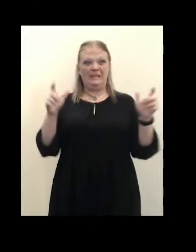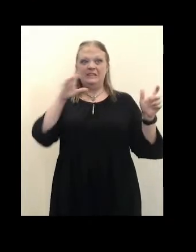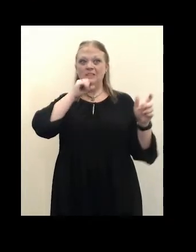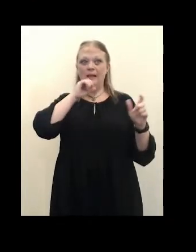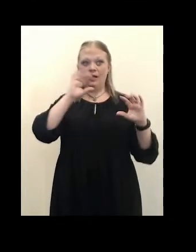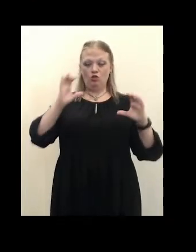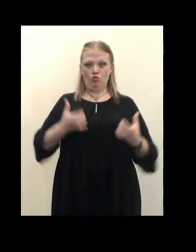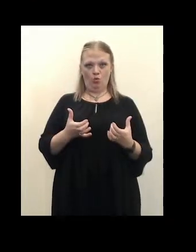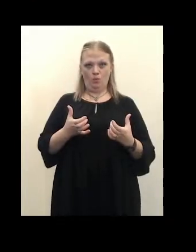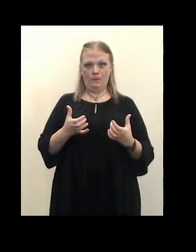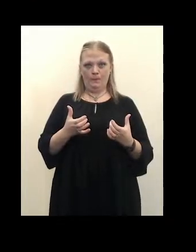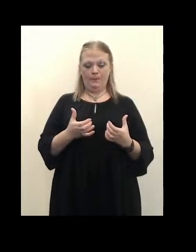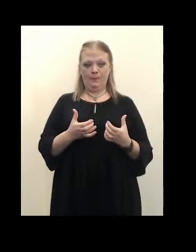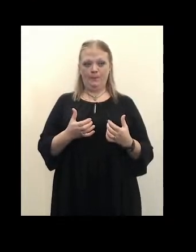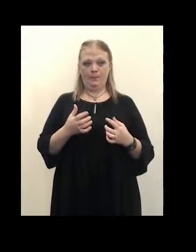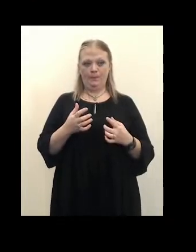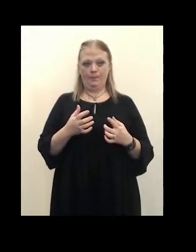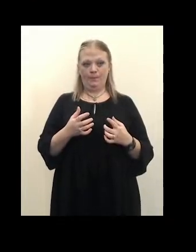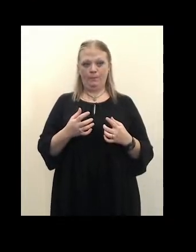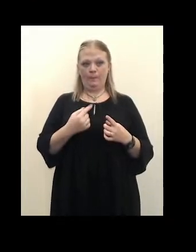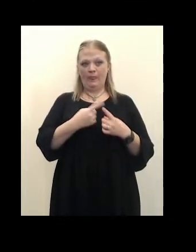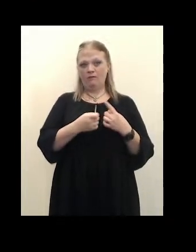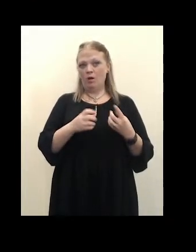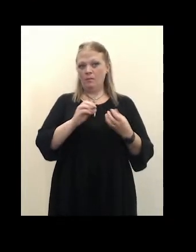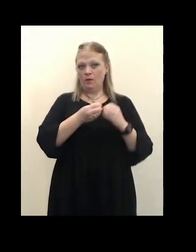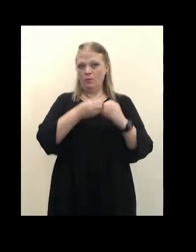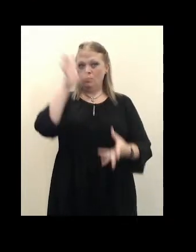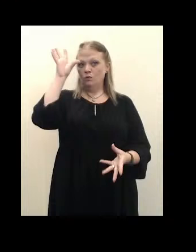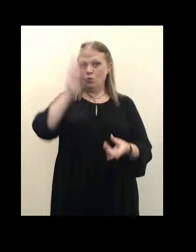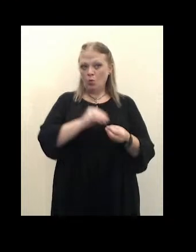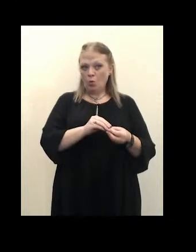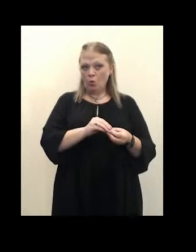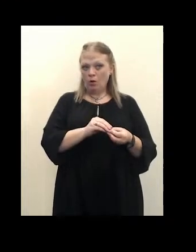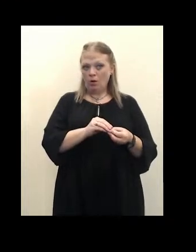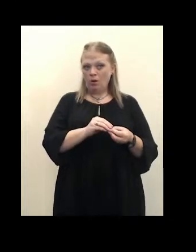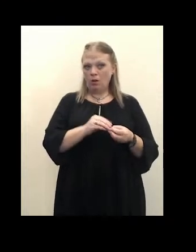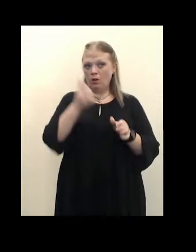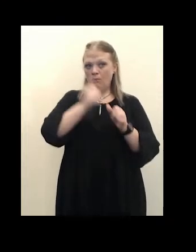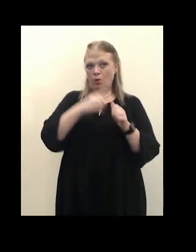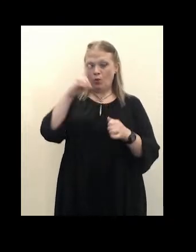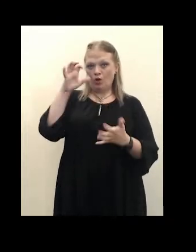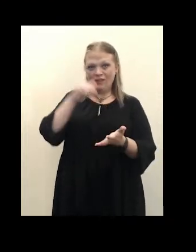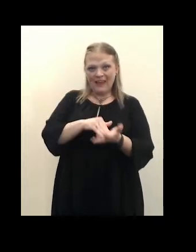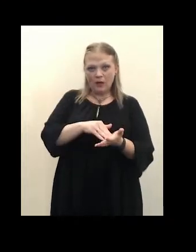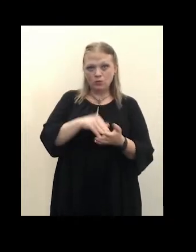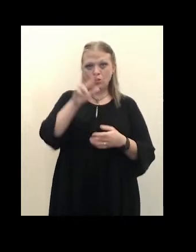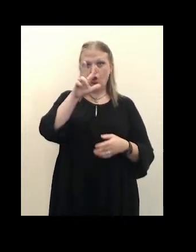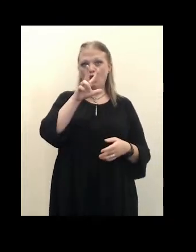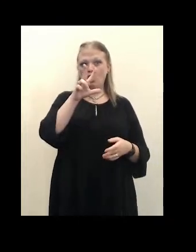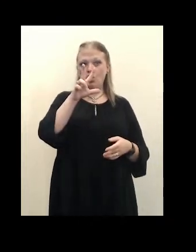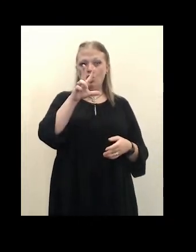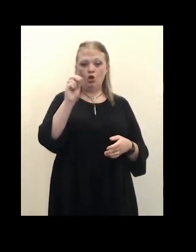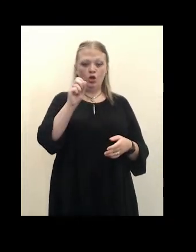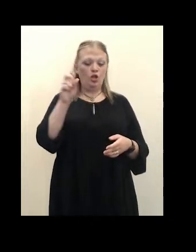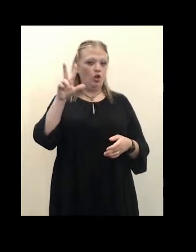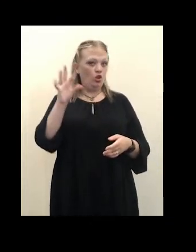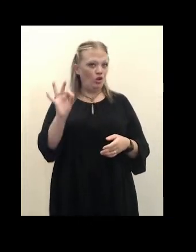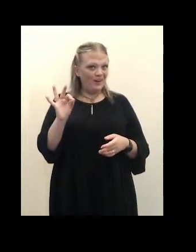on number total raw new cases as well as cases per 100,000, is the 30 to 39 year age